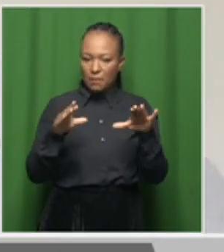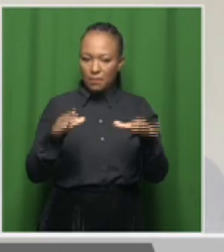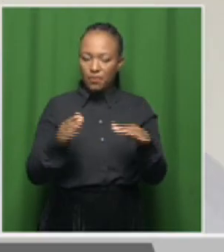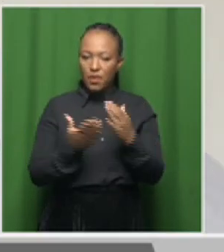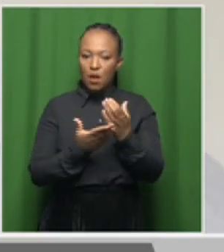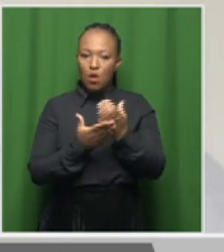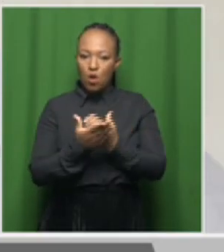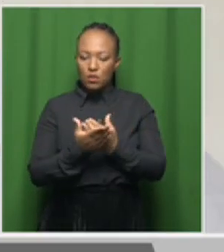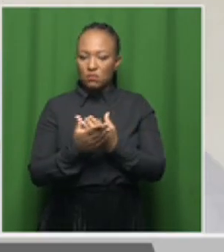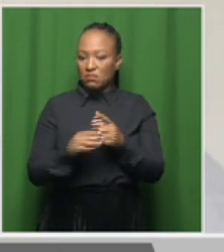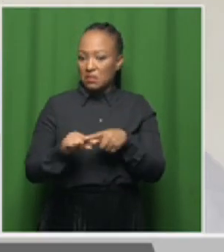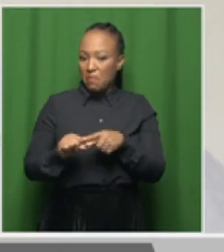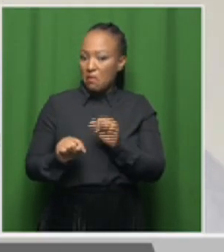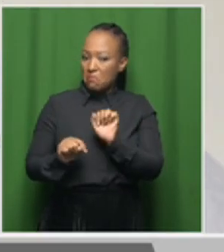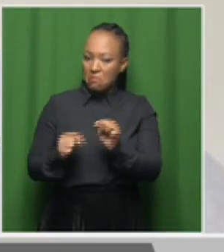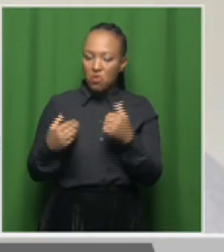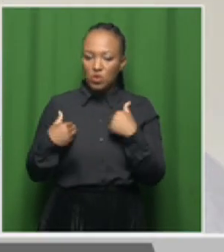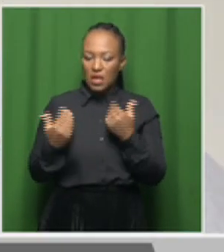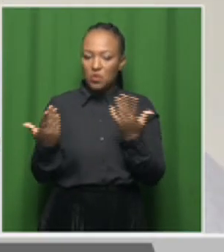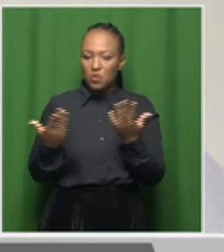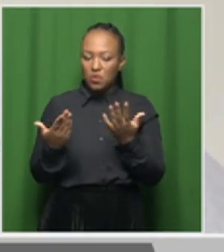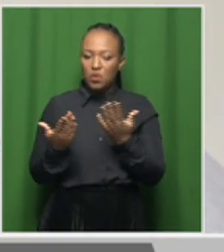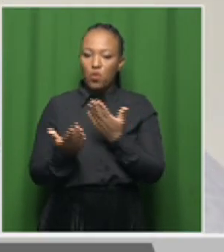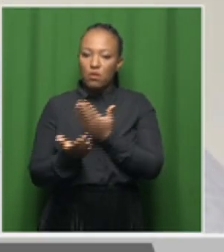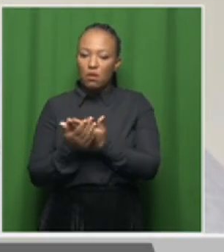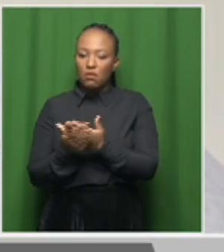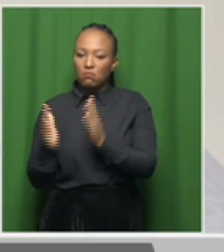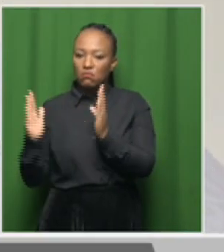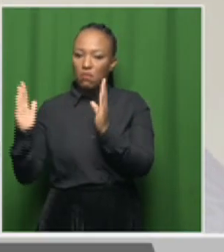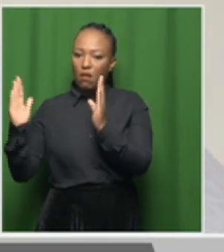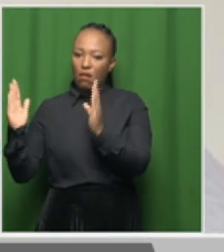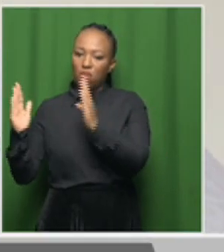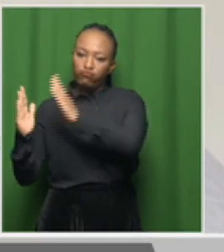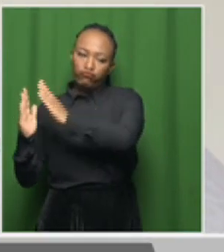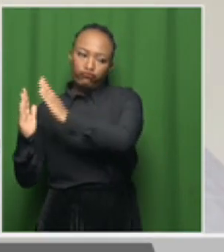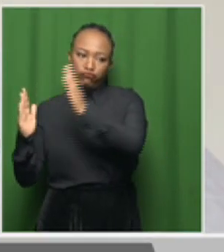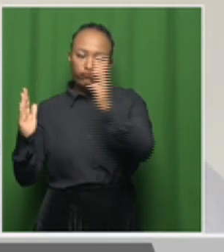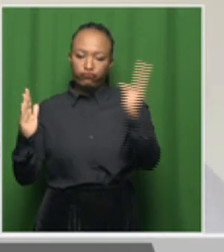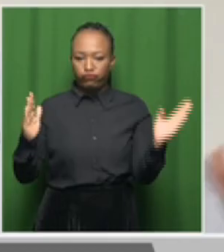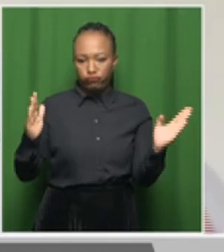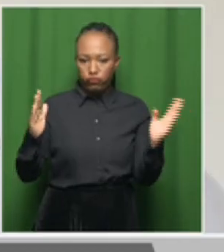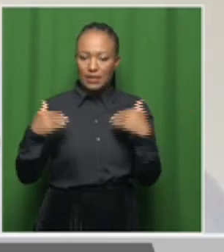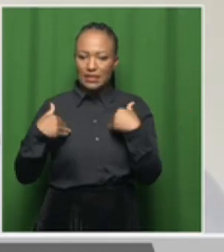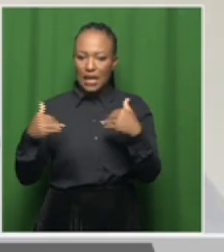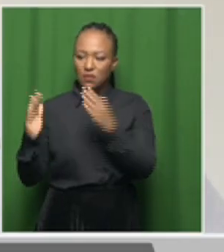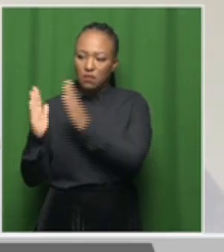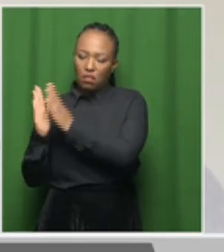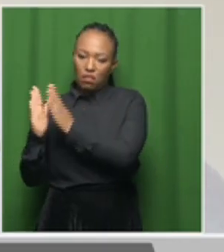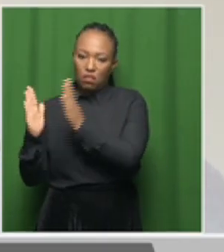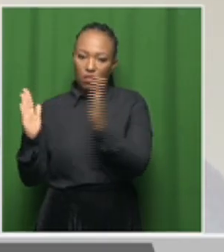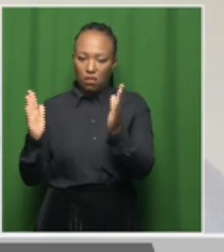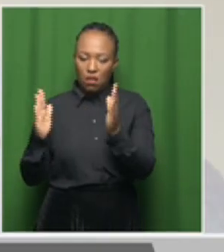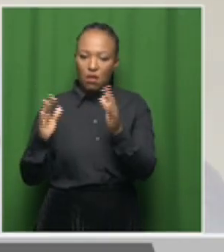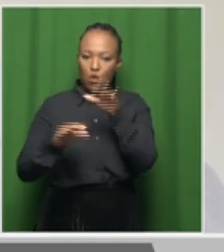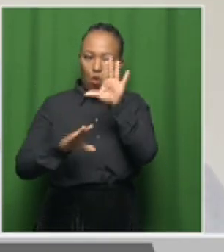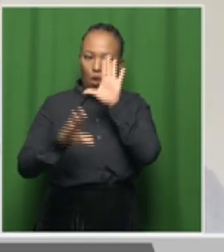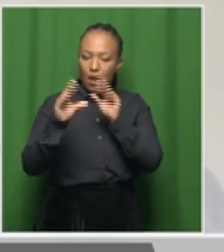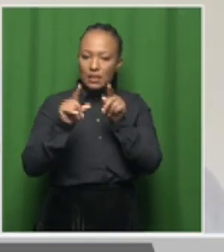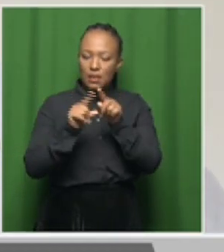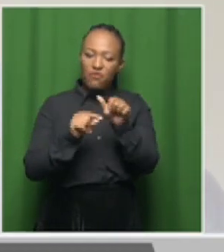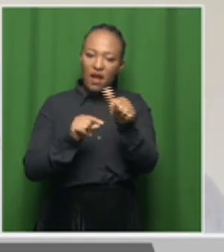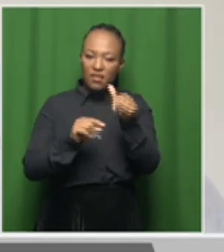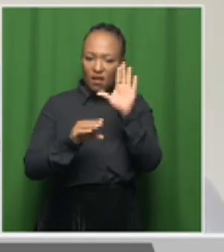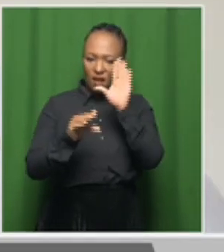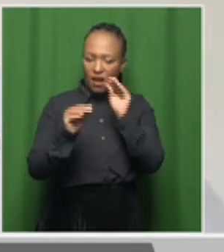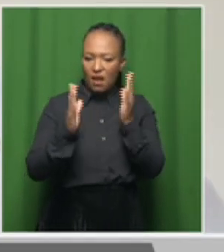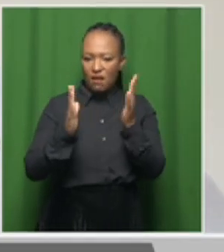when your cohort starts. So we run cohorts throughout the year, and then they have a start date, and you learn with other learners. So that's very important to us,